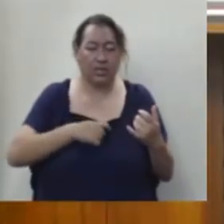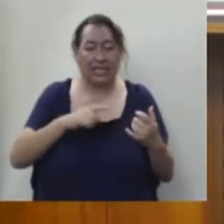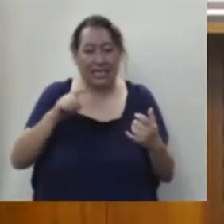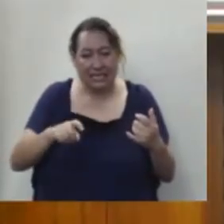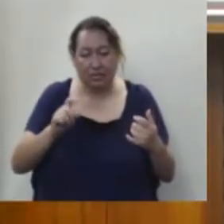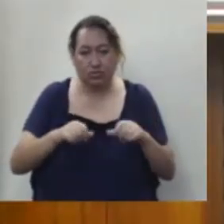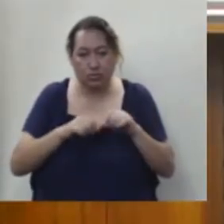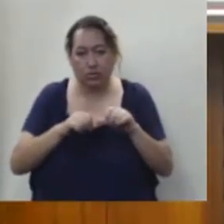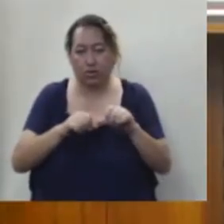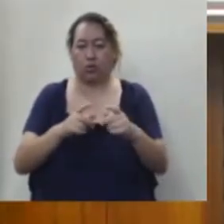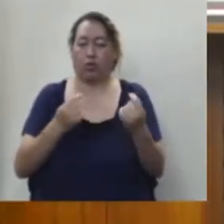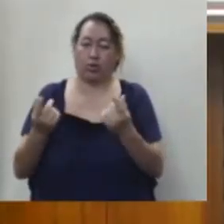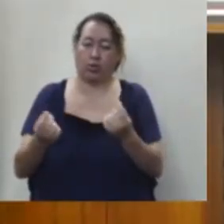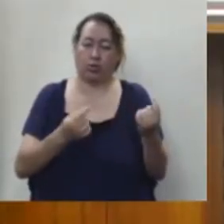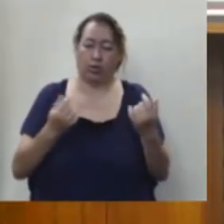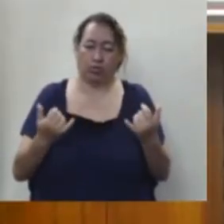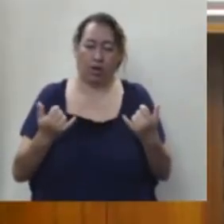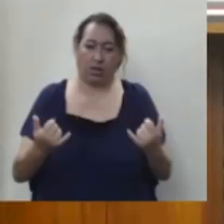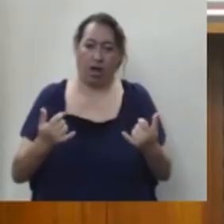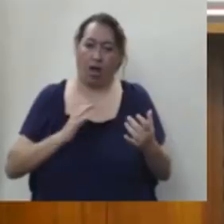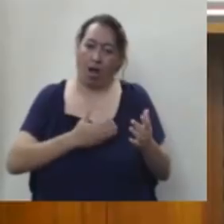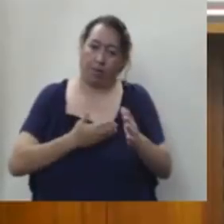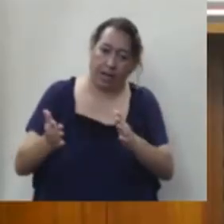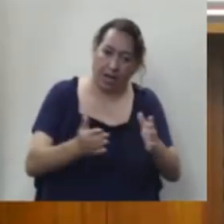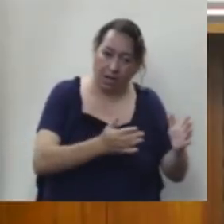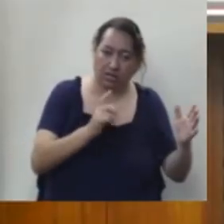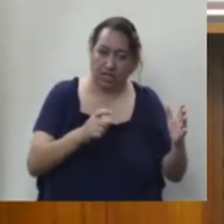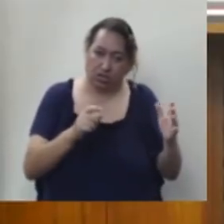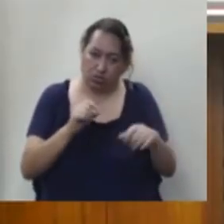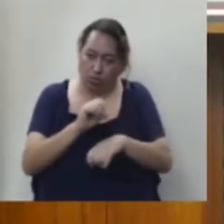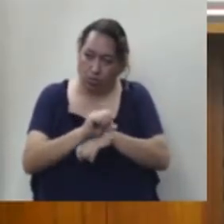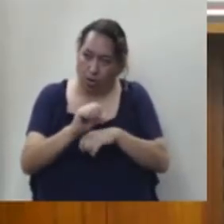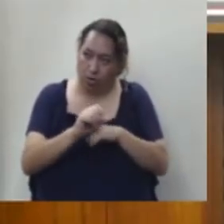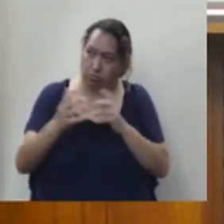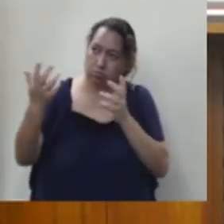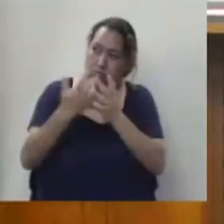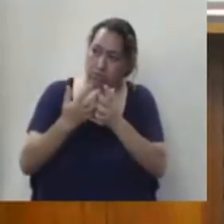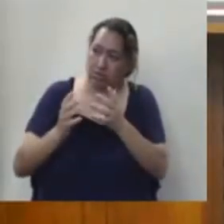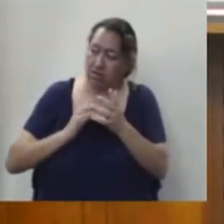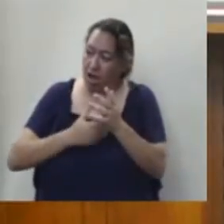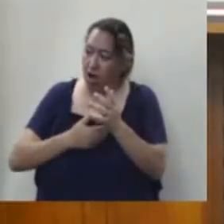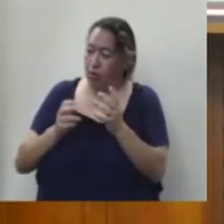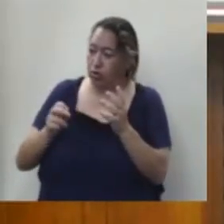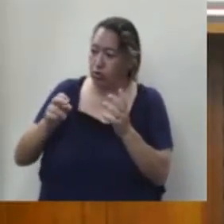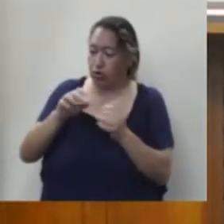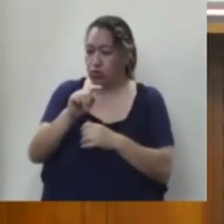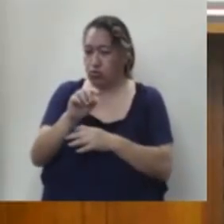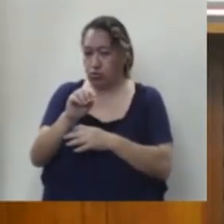now. Our plan is to work very closely with our tourist industry to support them in any way to